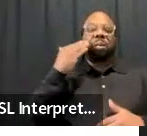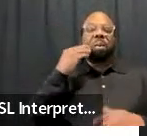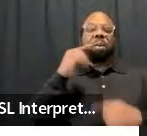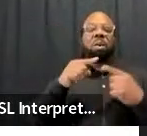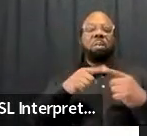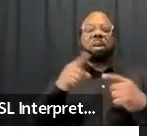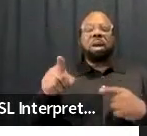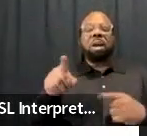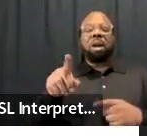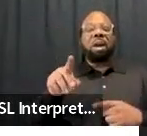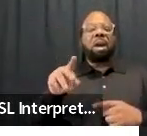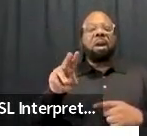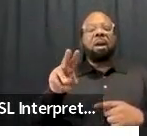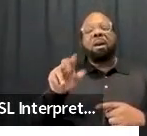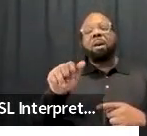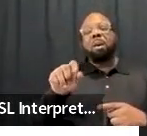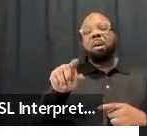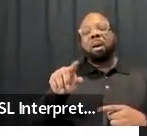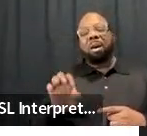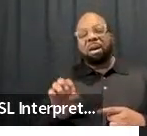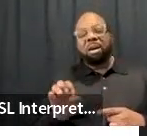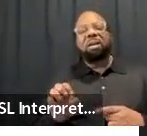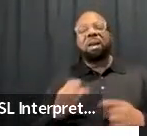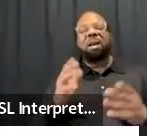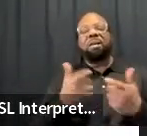waste containerization, that is definitely a big